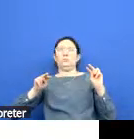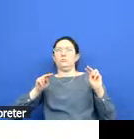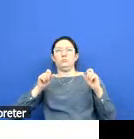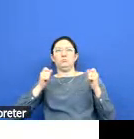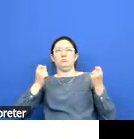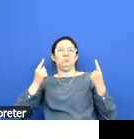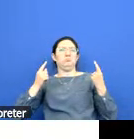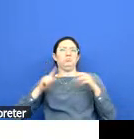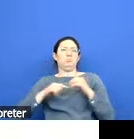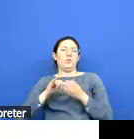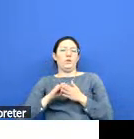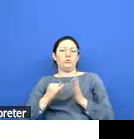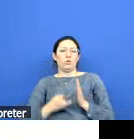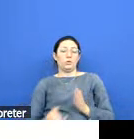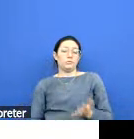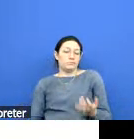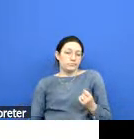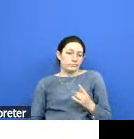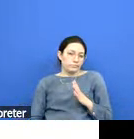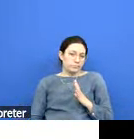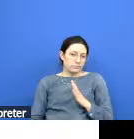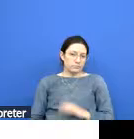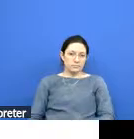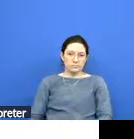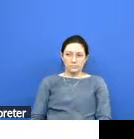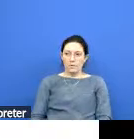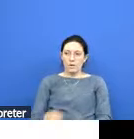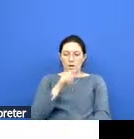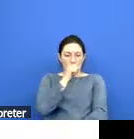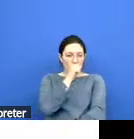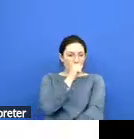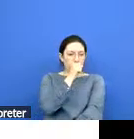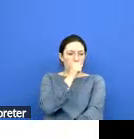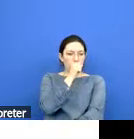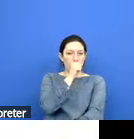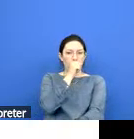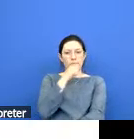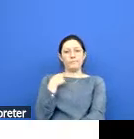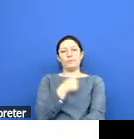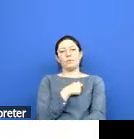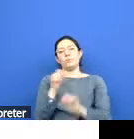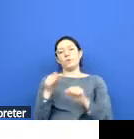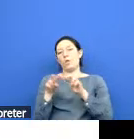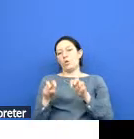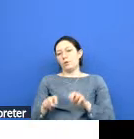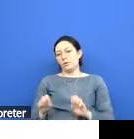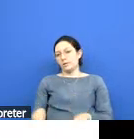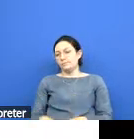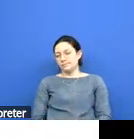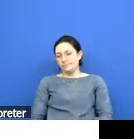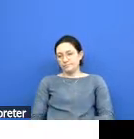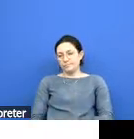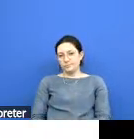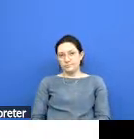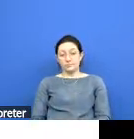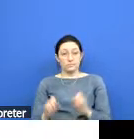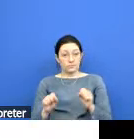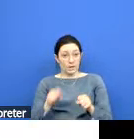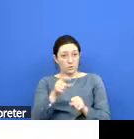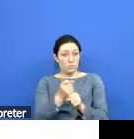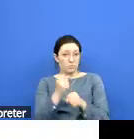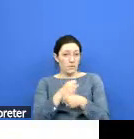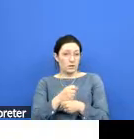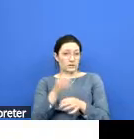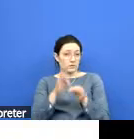those types of drawings. So we can take a look at. Do you think you'd be able to generate just a